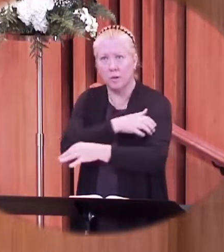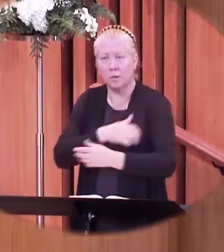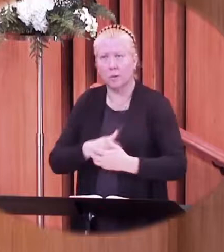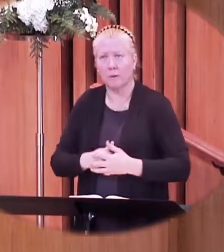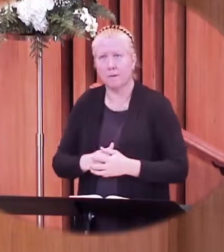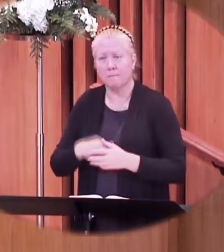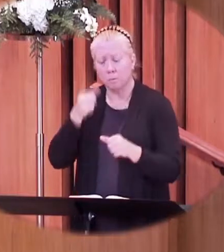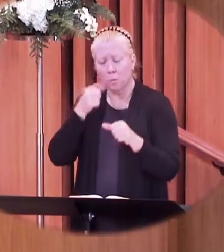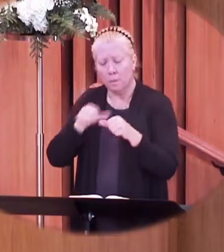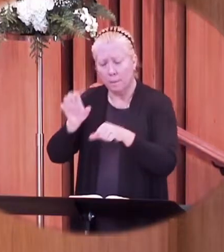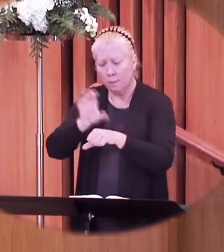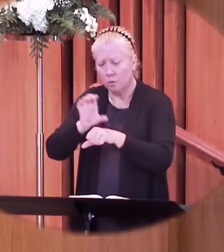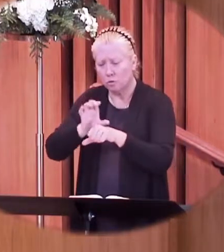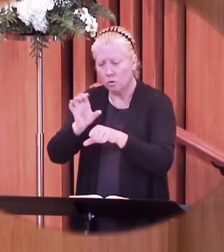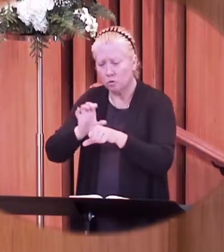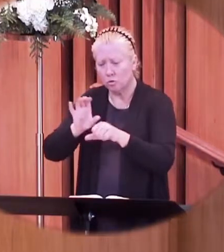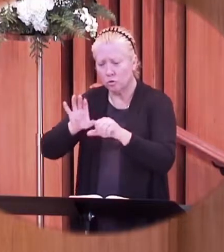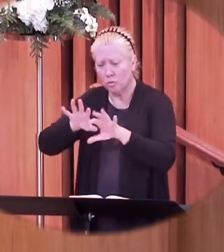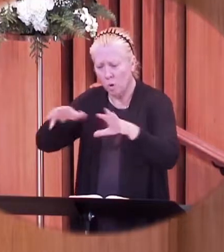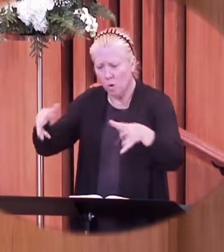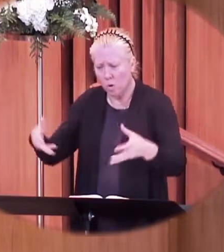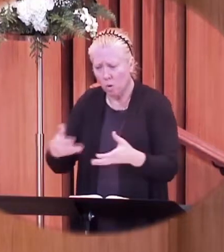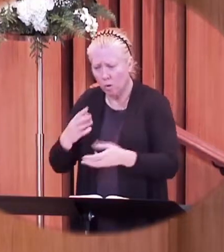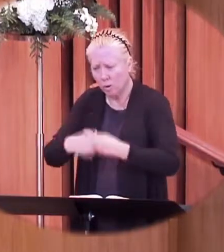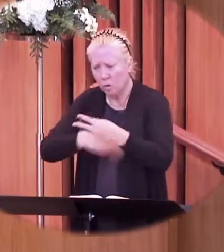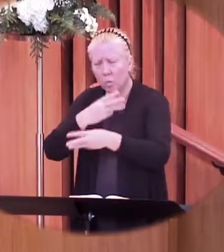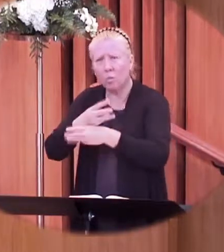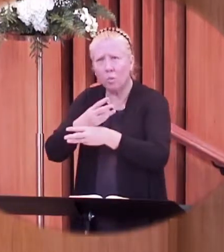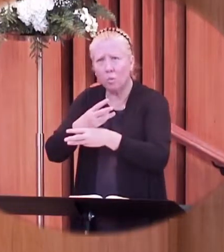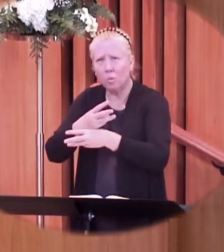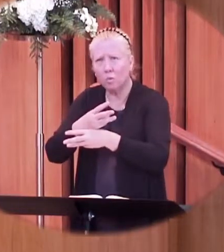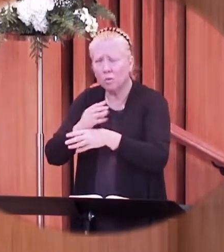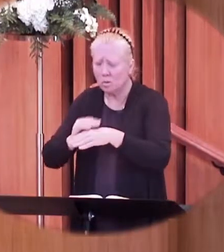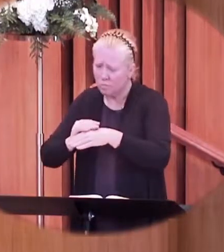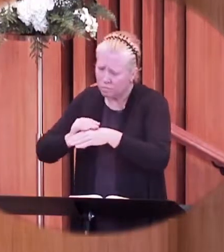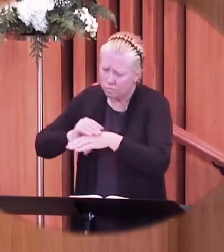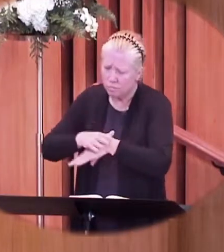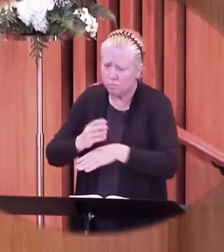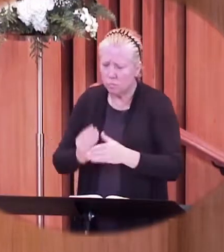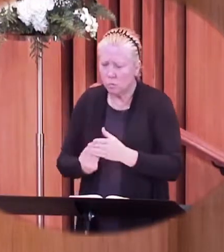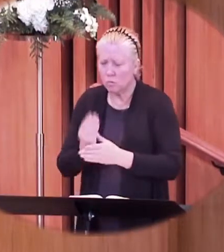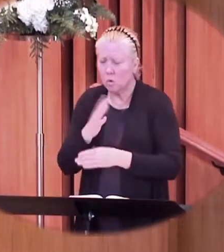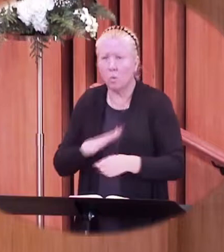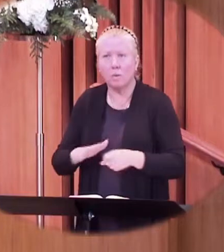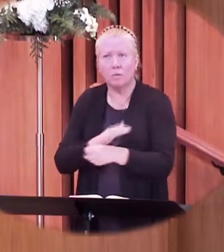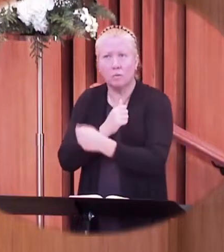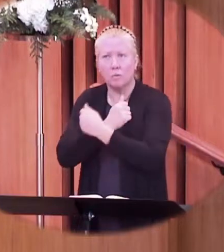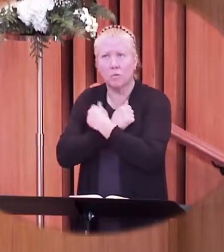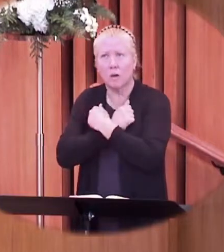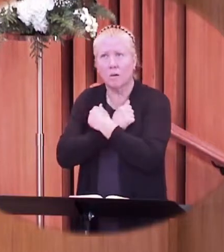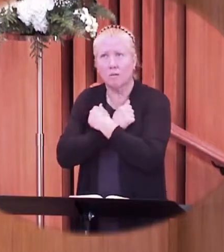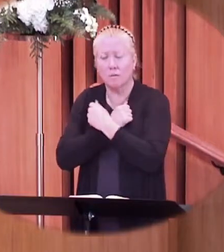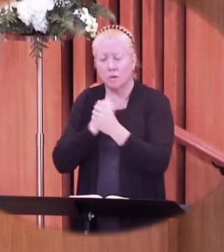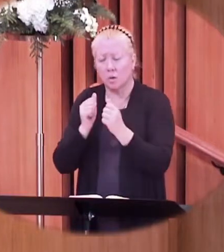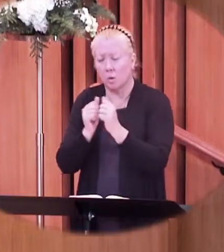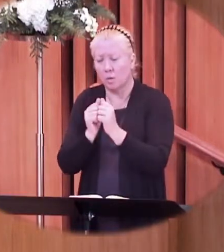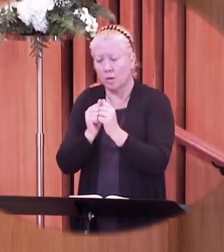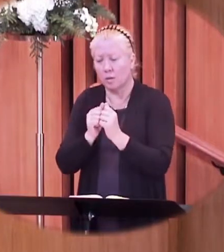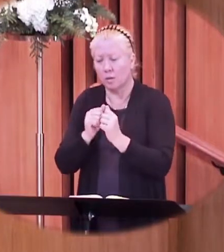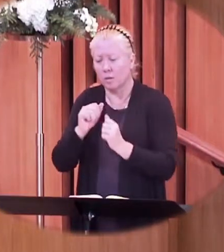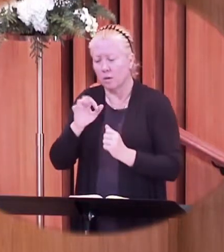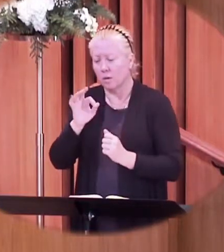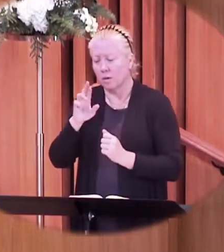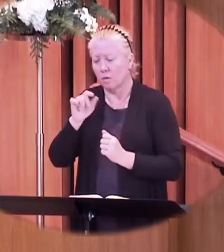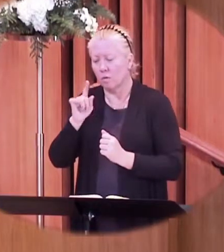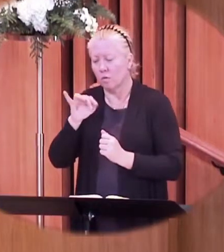church spread throughout the world. Bring her to the fullness of charity, together with Francis our Pope